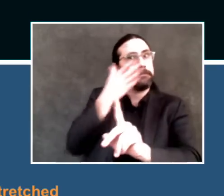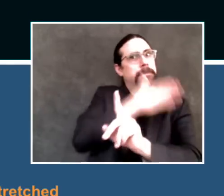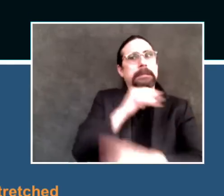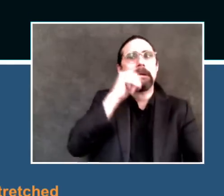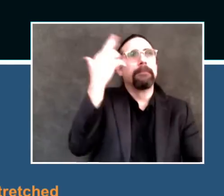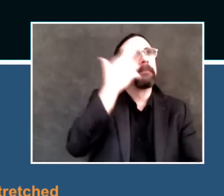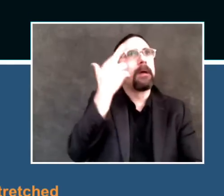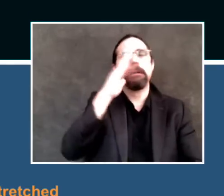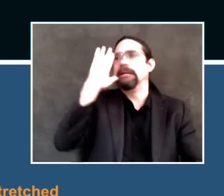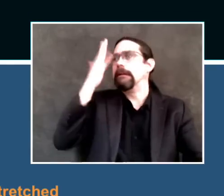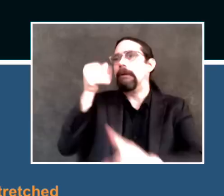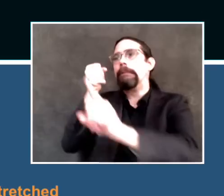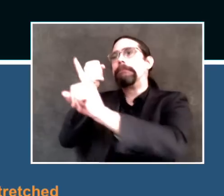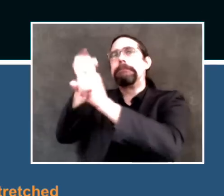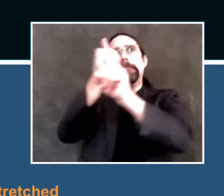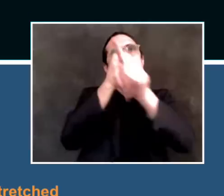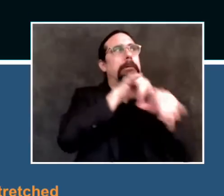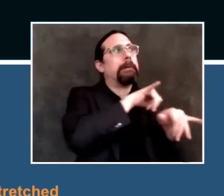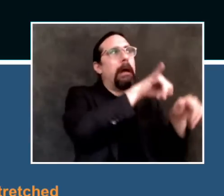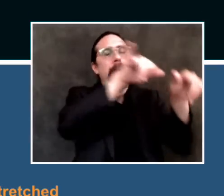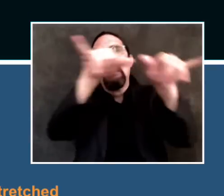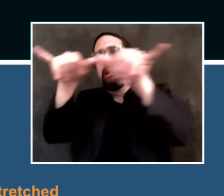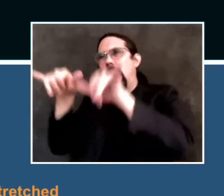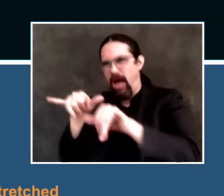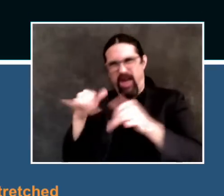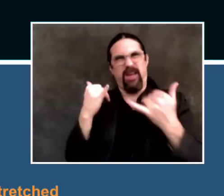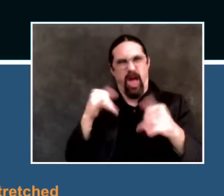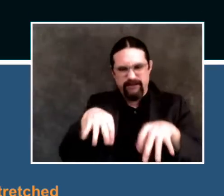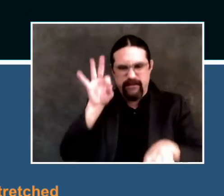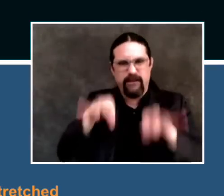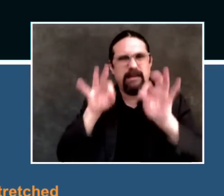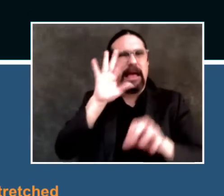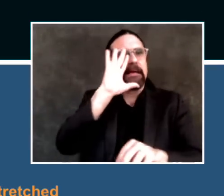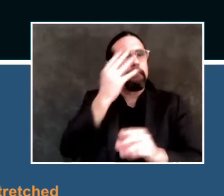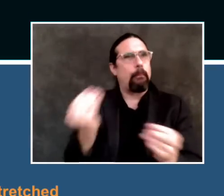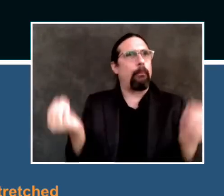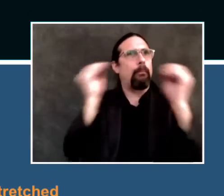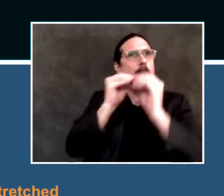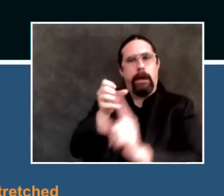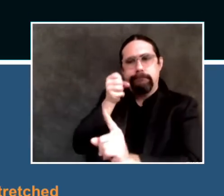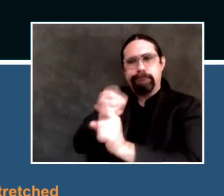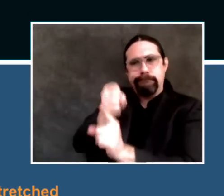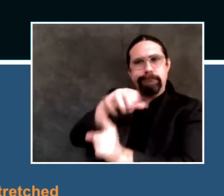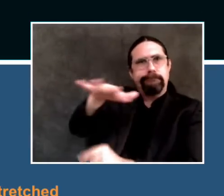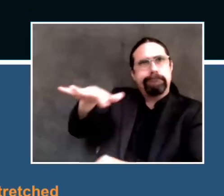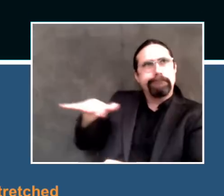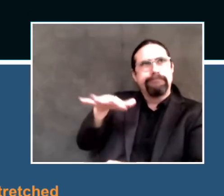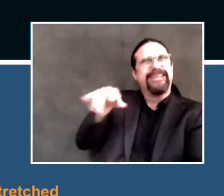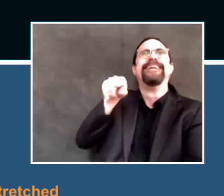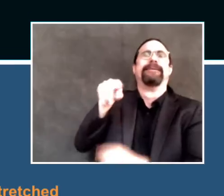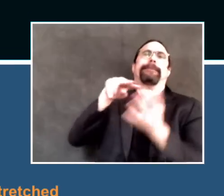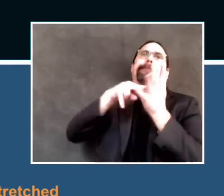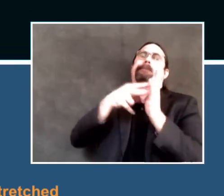in an atmosphere where we're all supposed to be practicing social distancing and shelter in